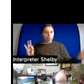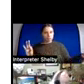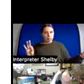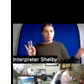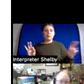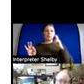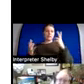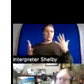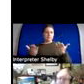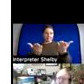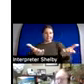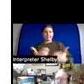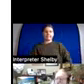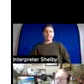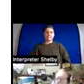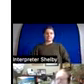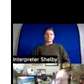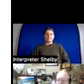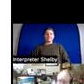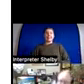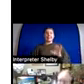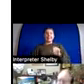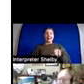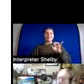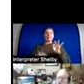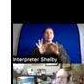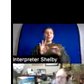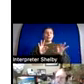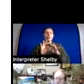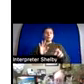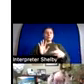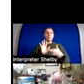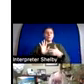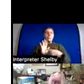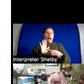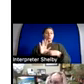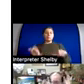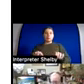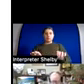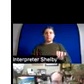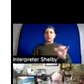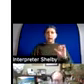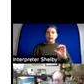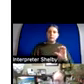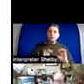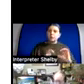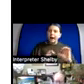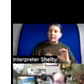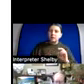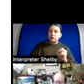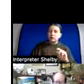out this is what these language models are doing this is what chat gpt is doing and it's important to understand